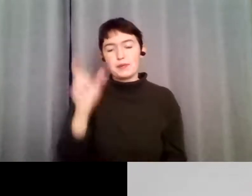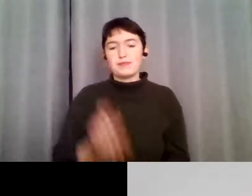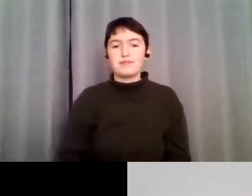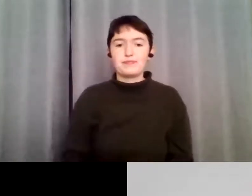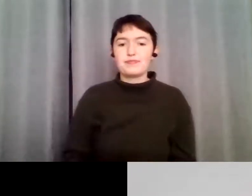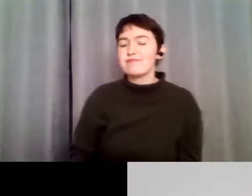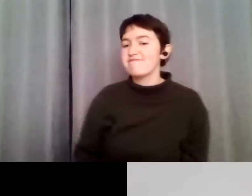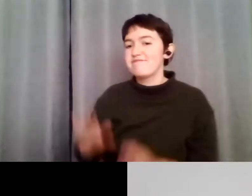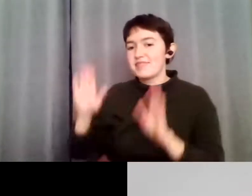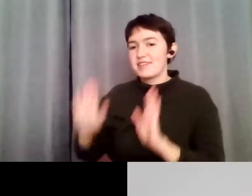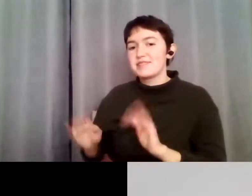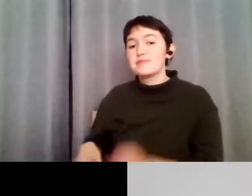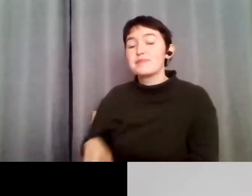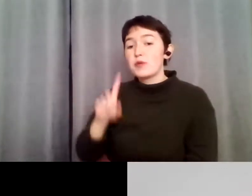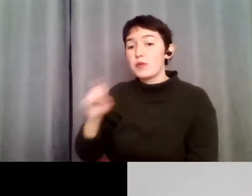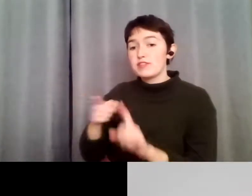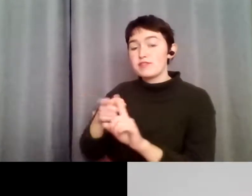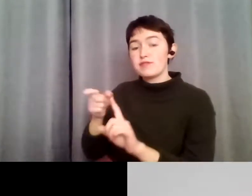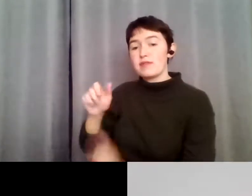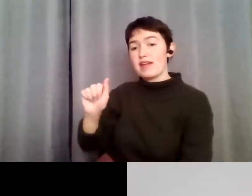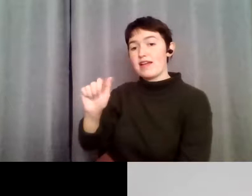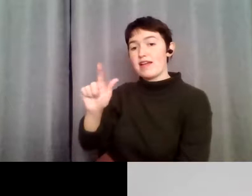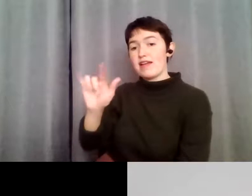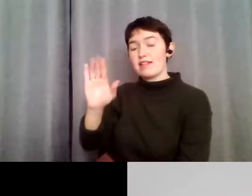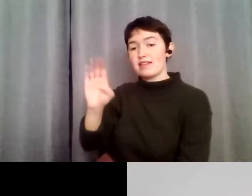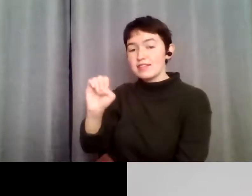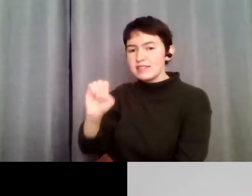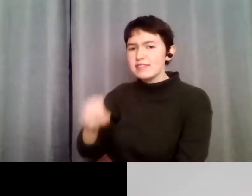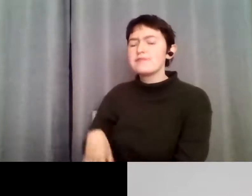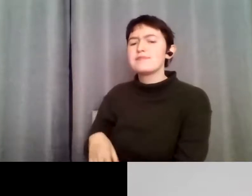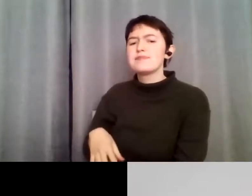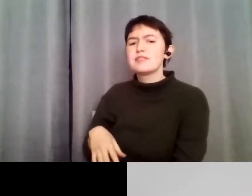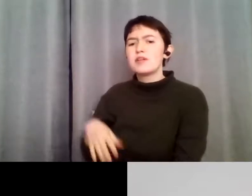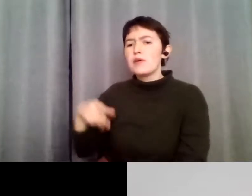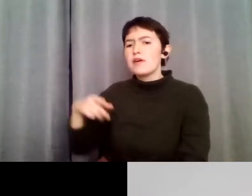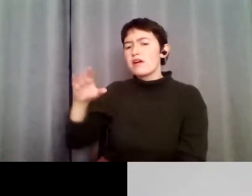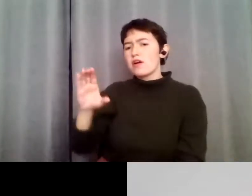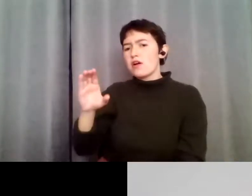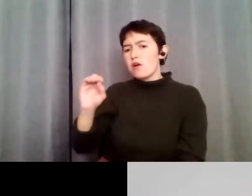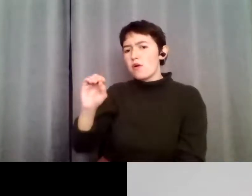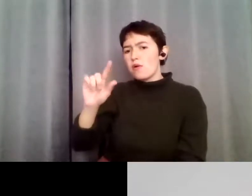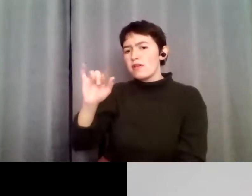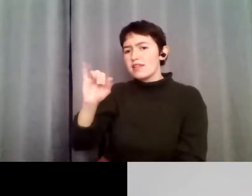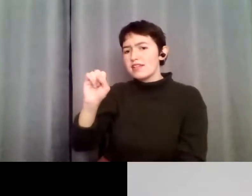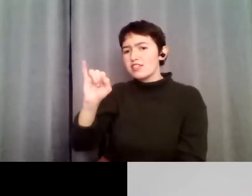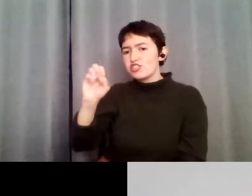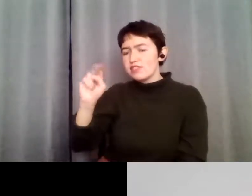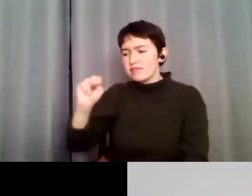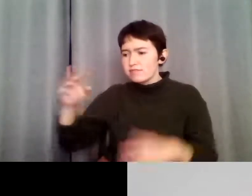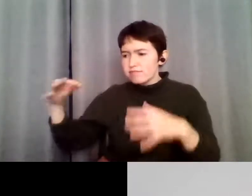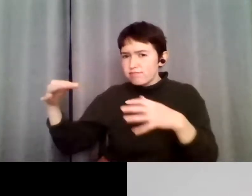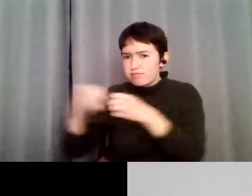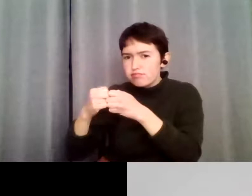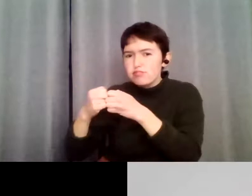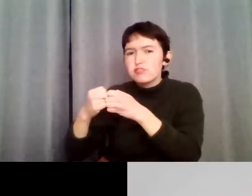from Alice from Atwater Steam Elementary. Did the collision, so this collision being the collision that led to the stuff